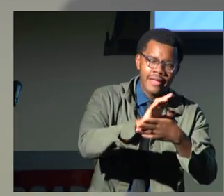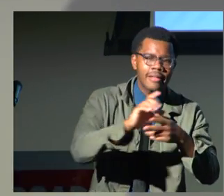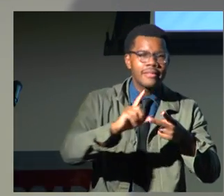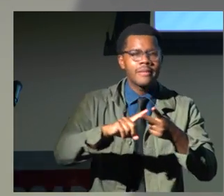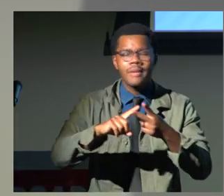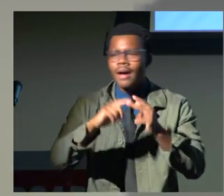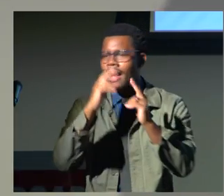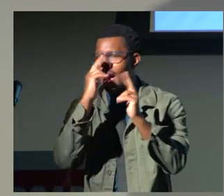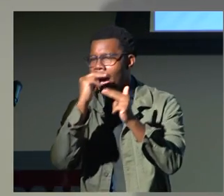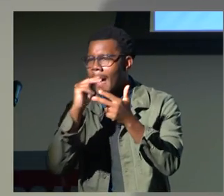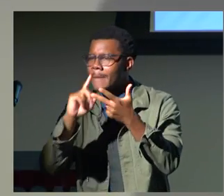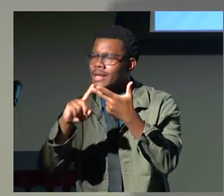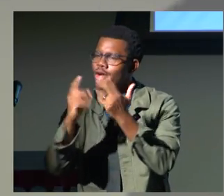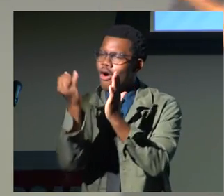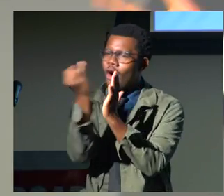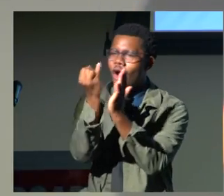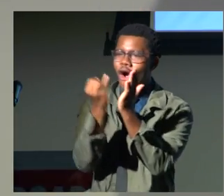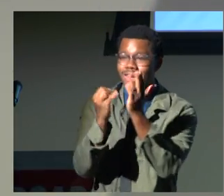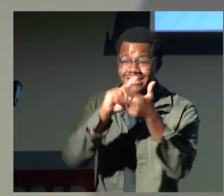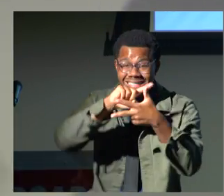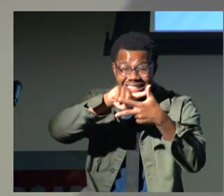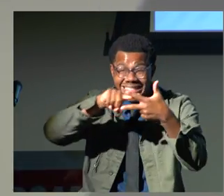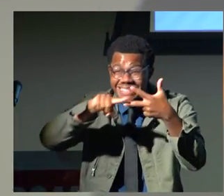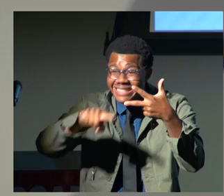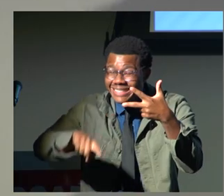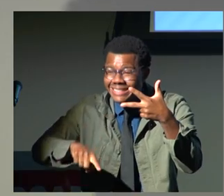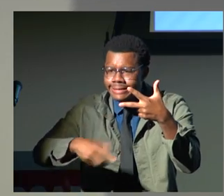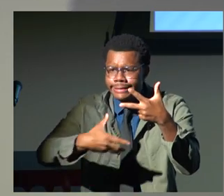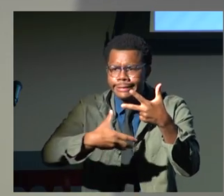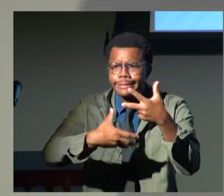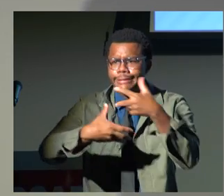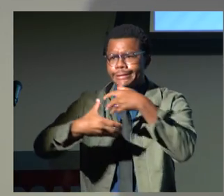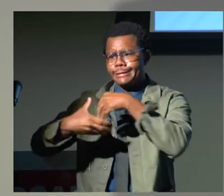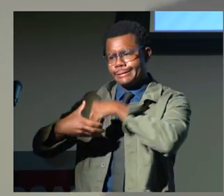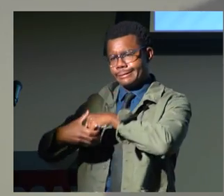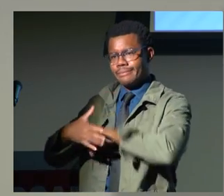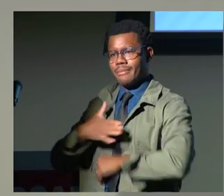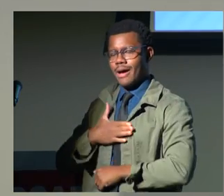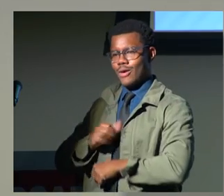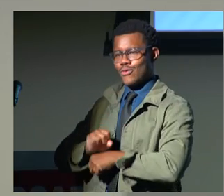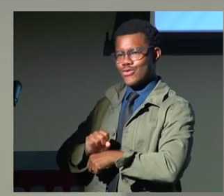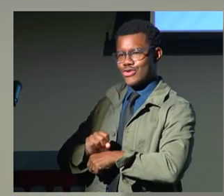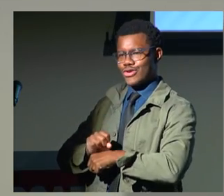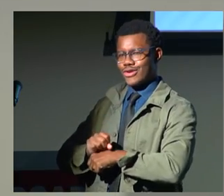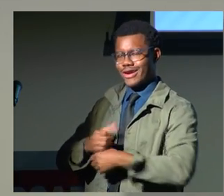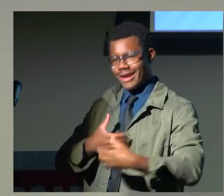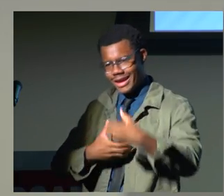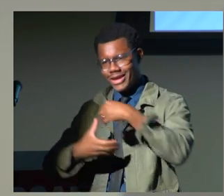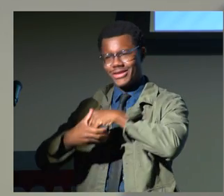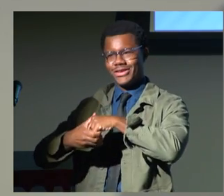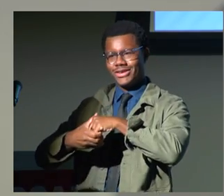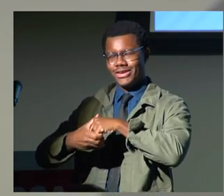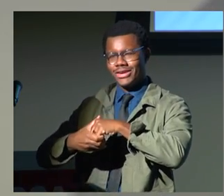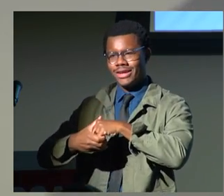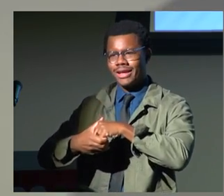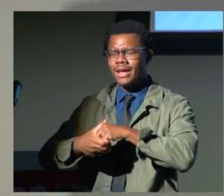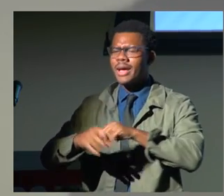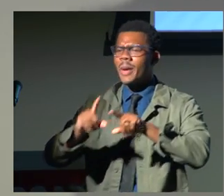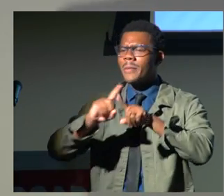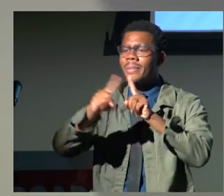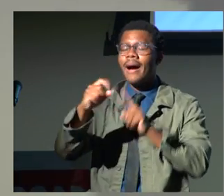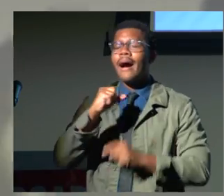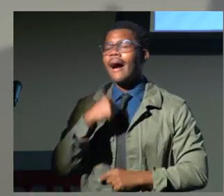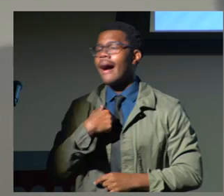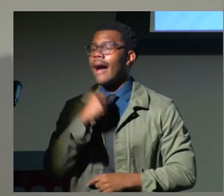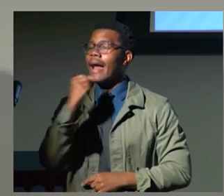artists, right. visual artists, all going right. through my work, Mm-hmm. But on the other hand, I did not set out to make this.